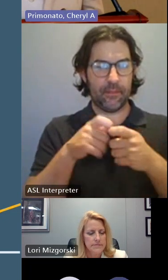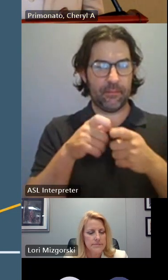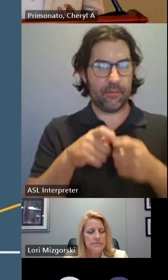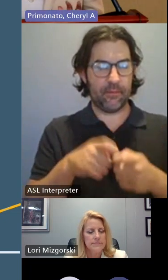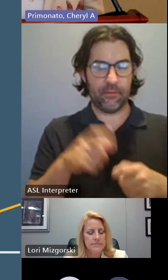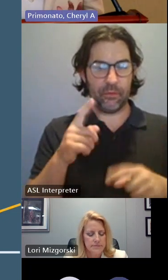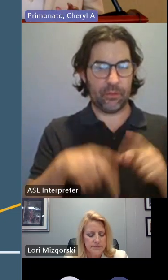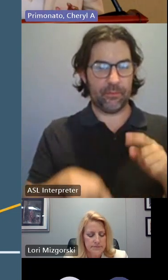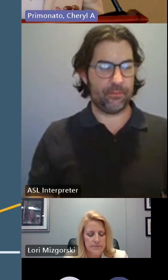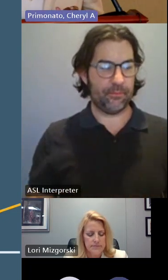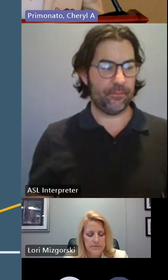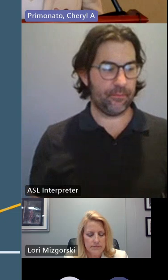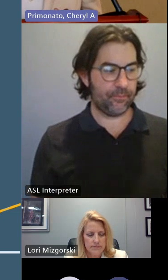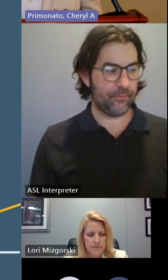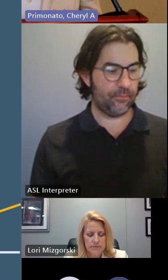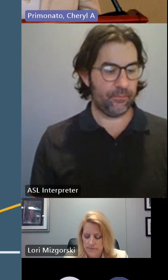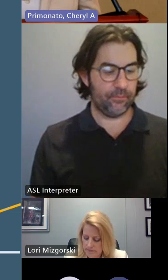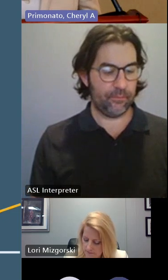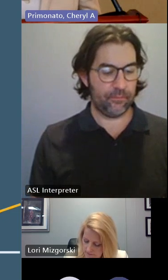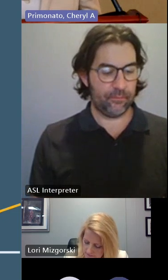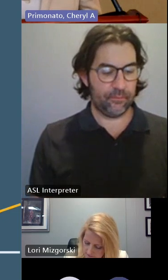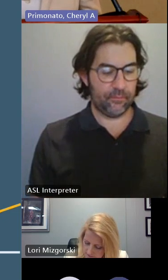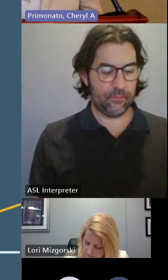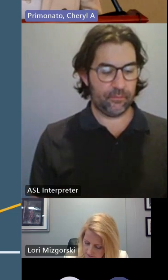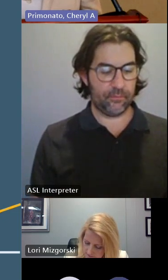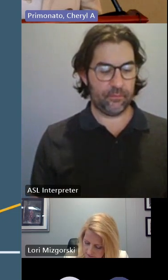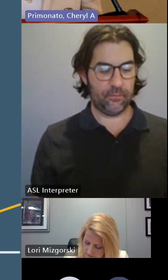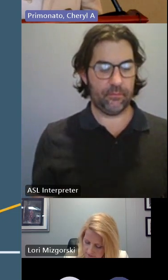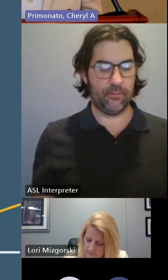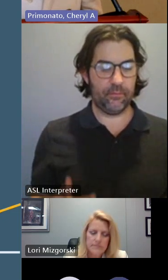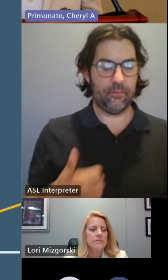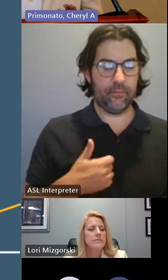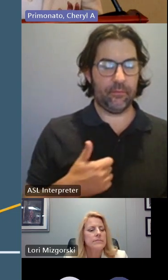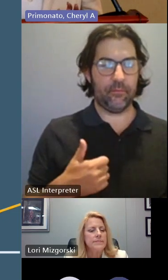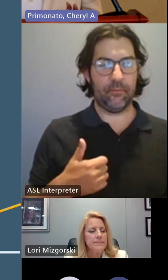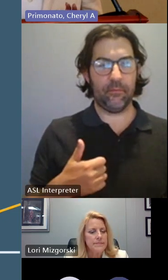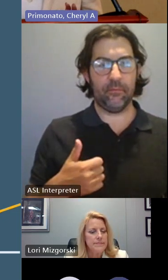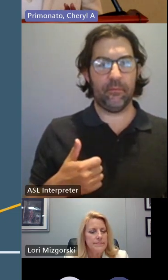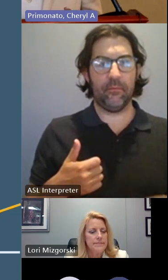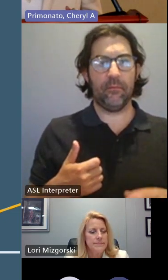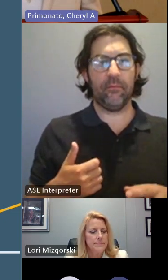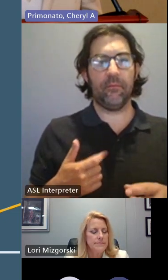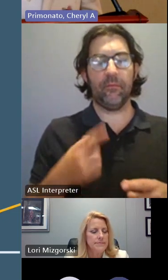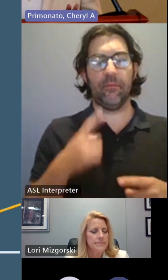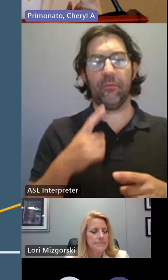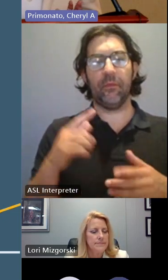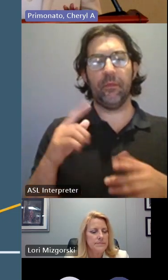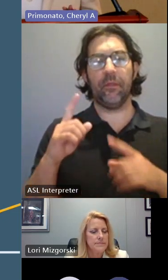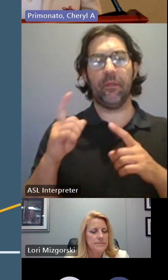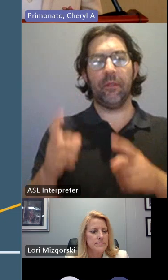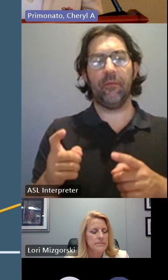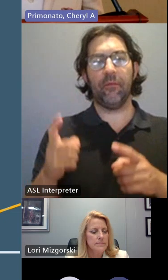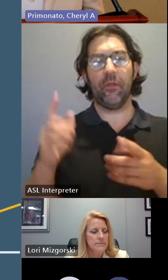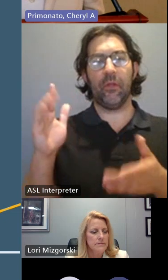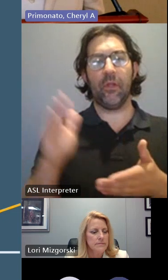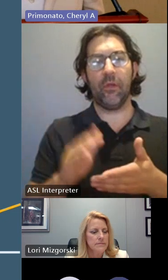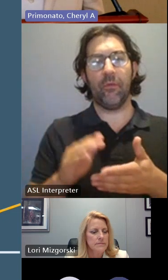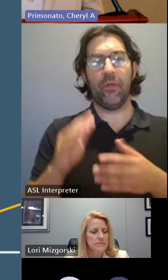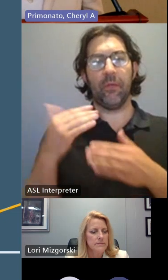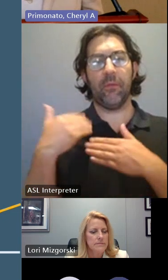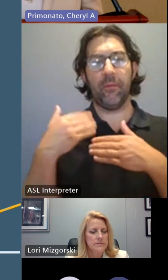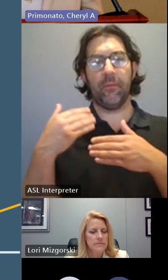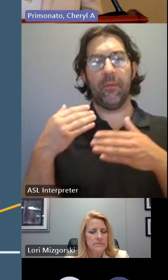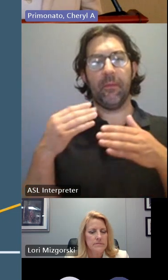specifications. So procurement is recommending that the contract be awarded to the lowest responsive and responsible bidder, Millrail, in